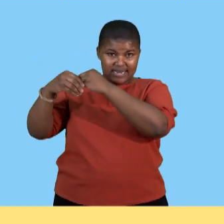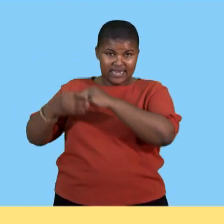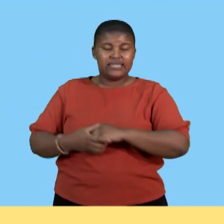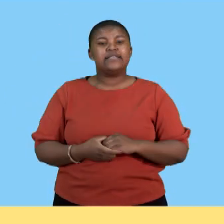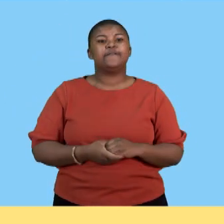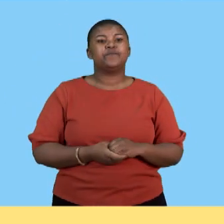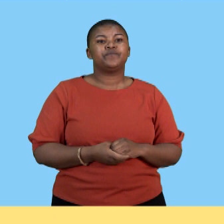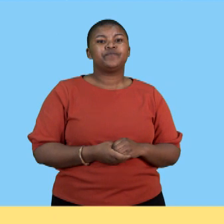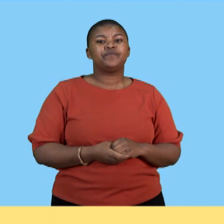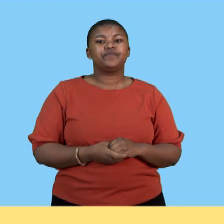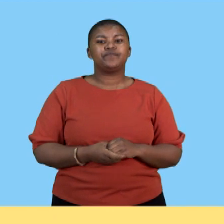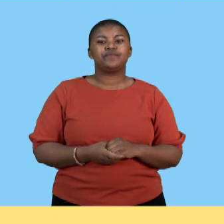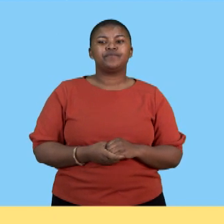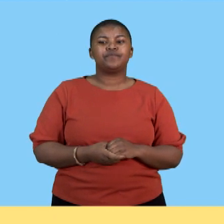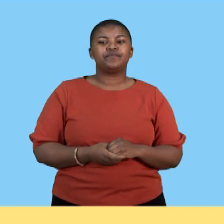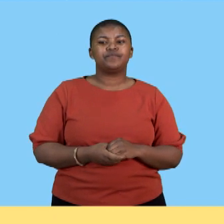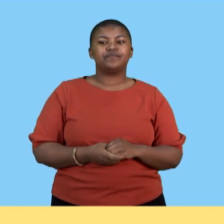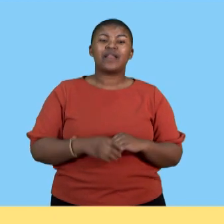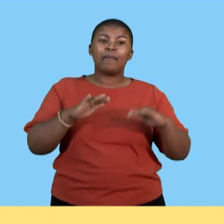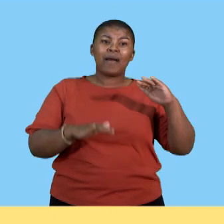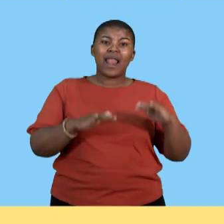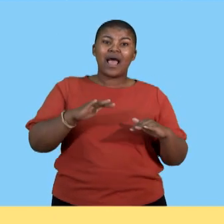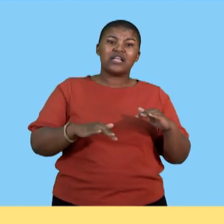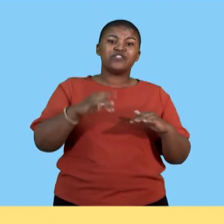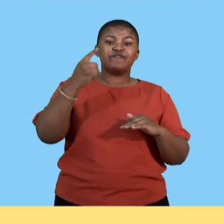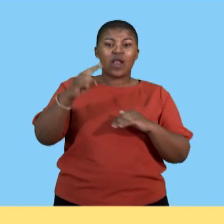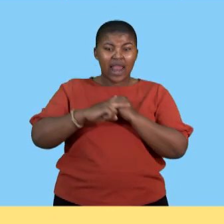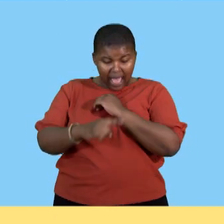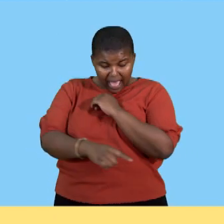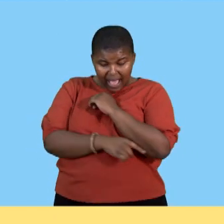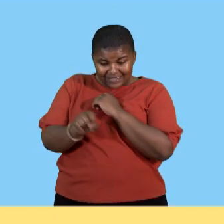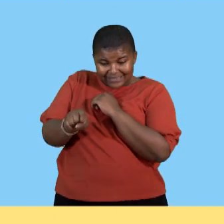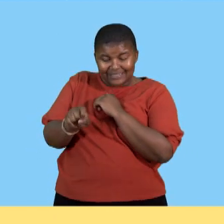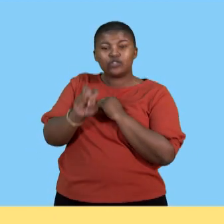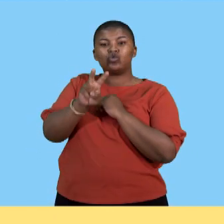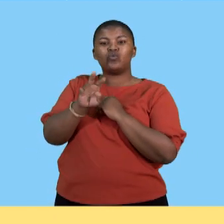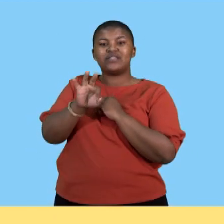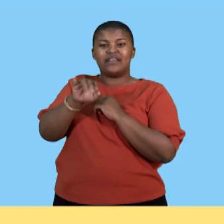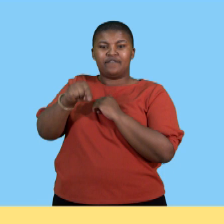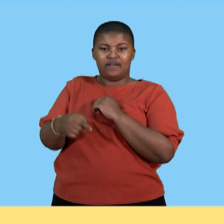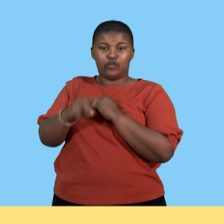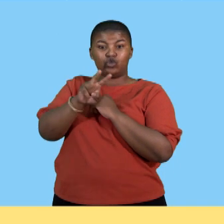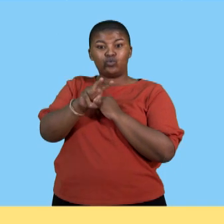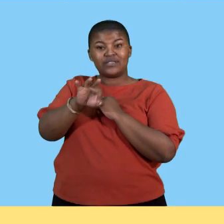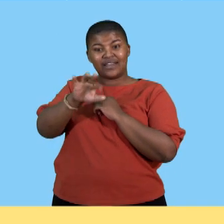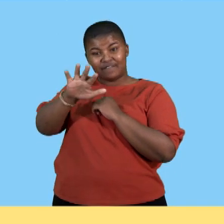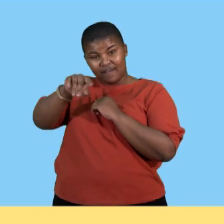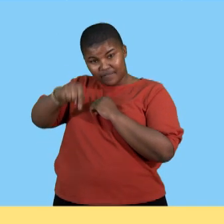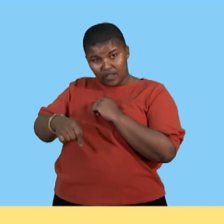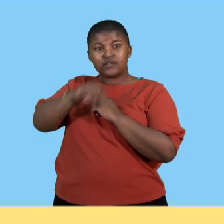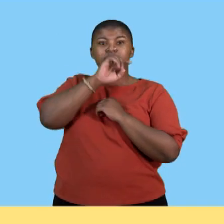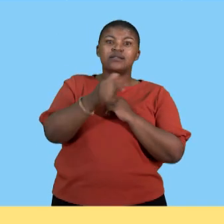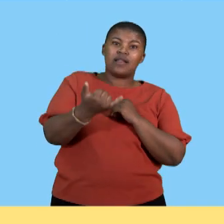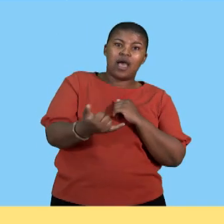There you have it. And the balance on the last day is 235,000. So I'll come here and the balance brought